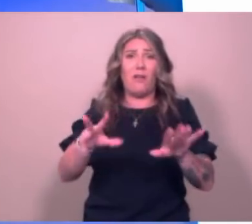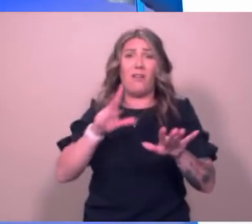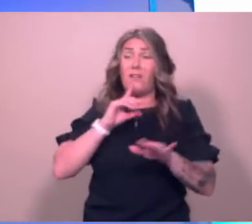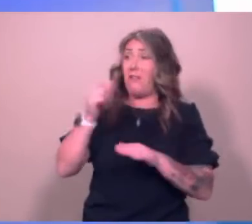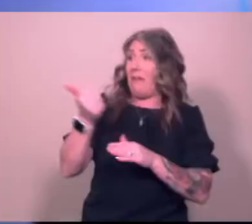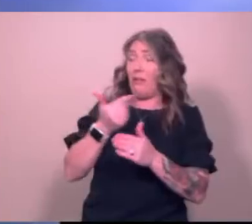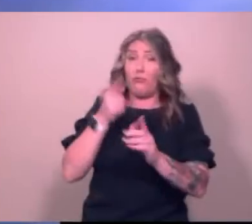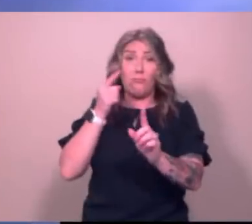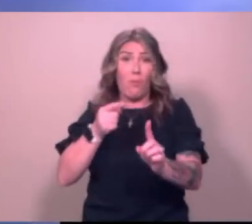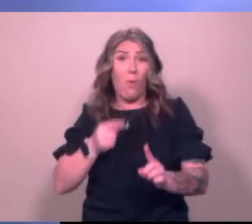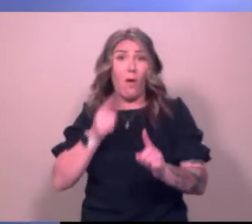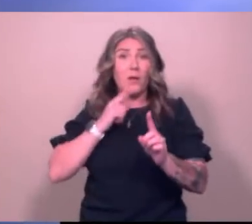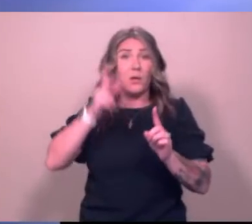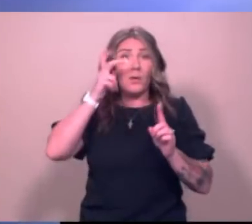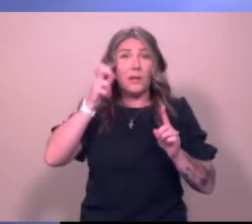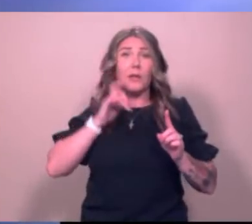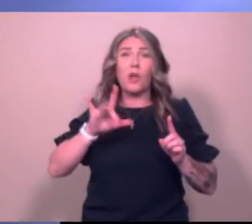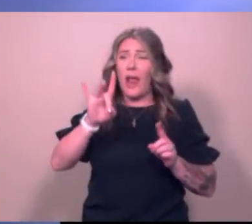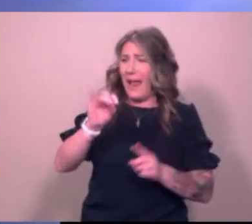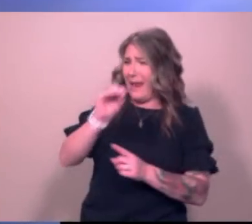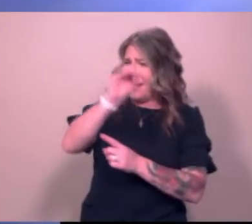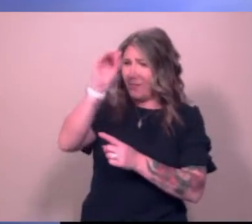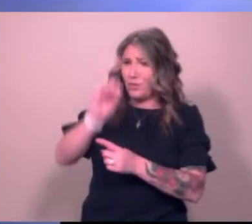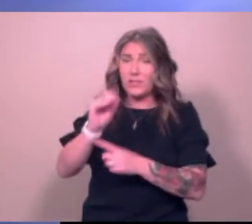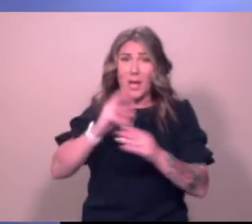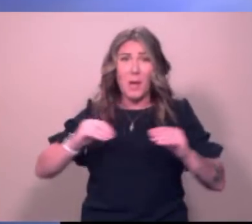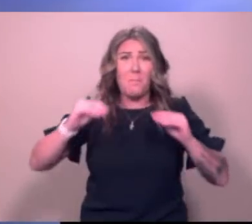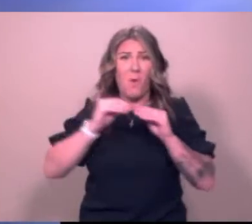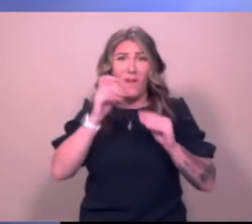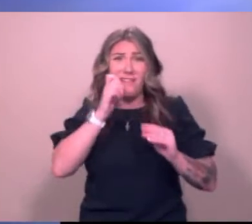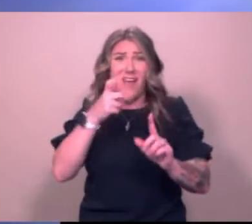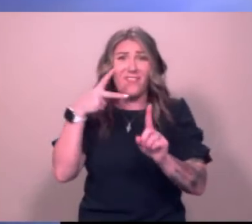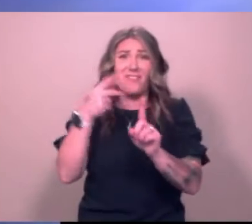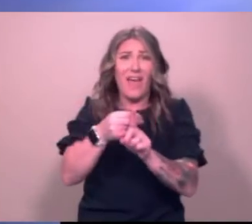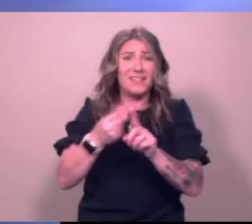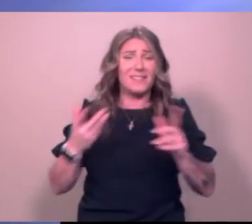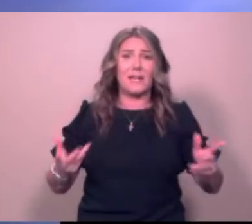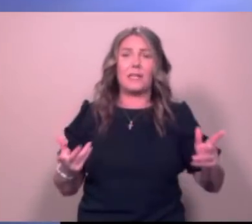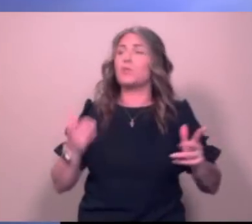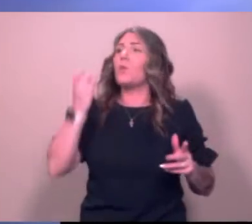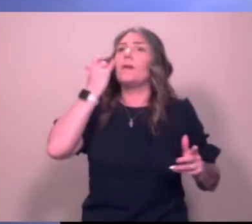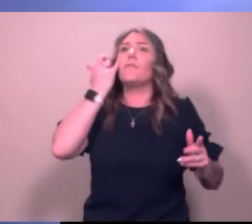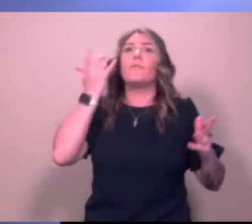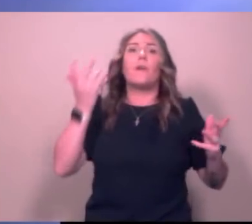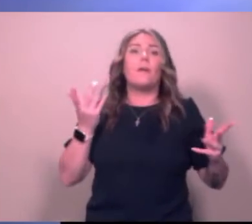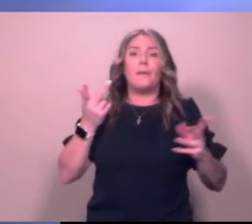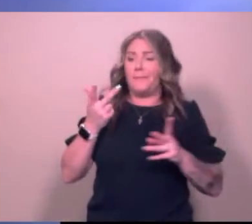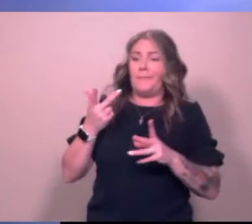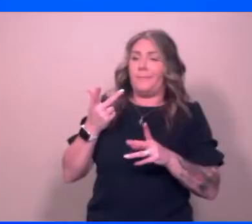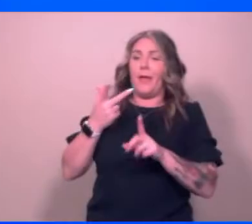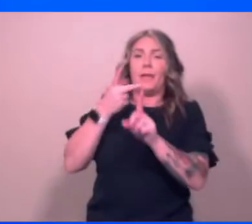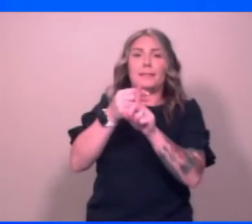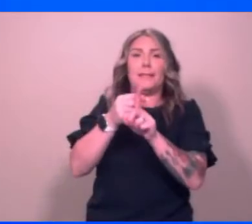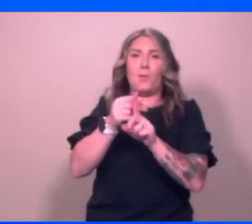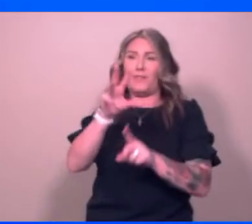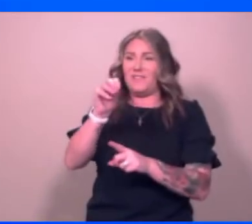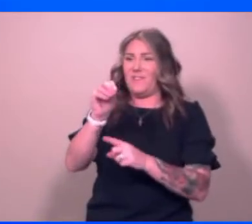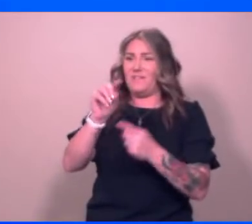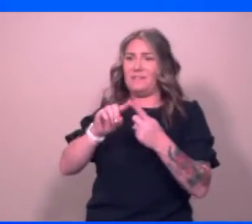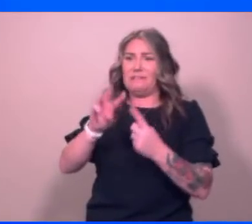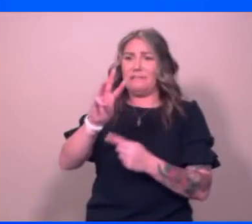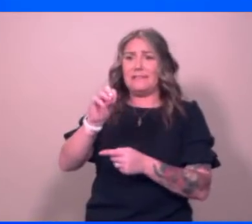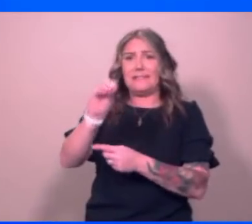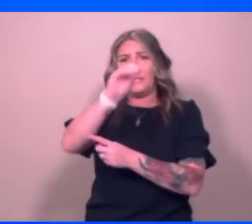if you hear that 80% or more are unvaccinated. So even if the vaccine was only 50 or 60% effective at